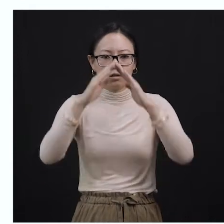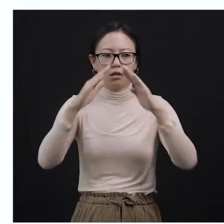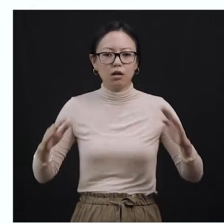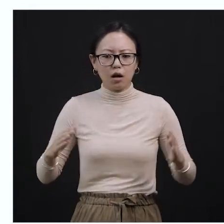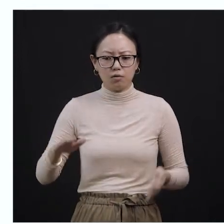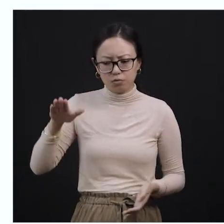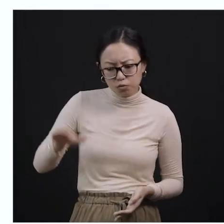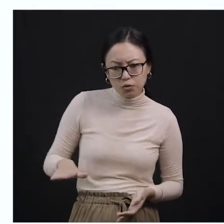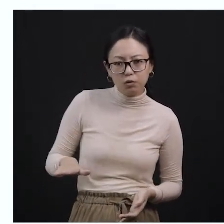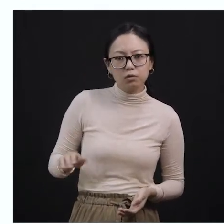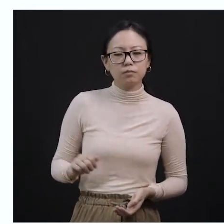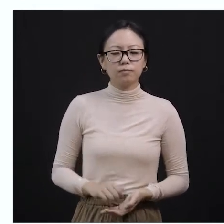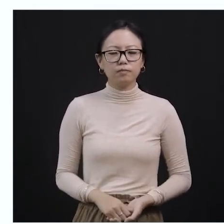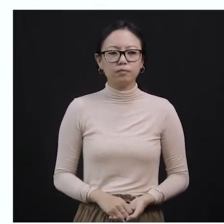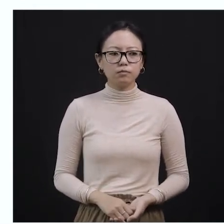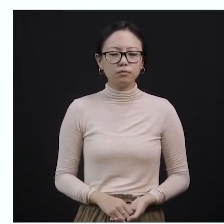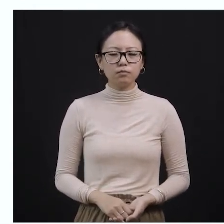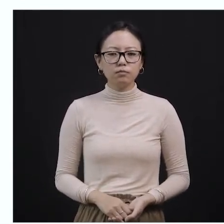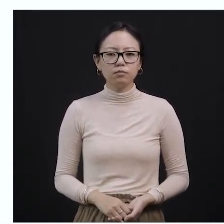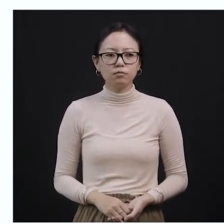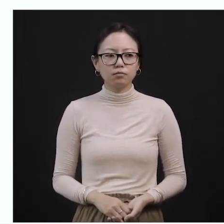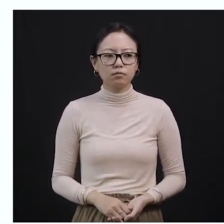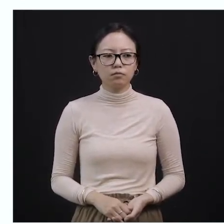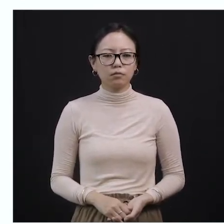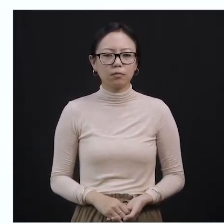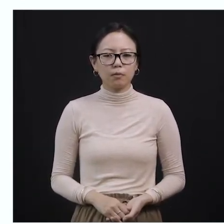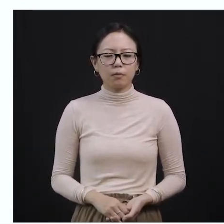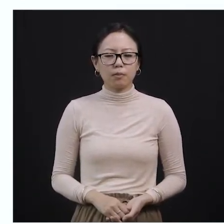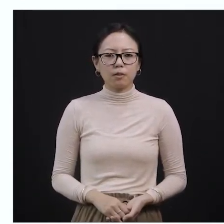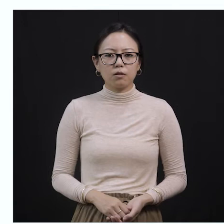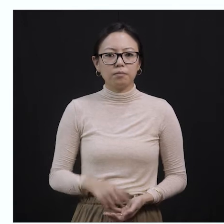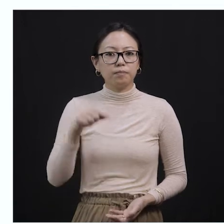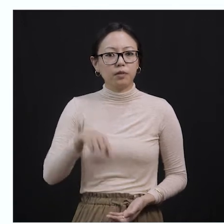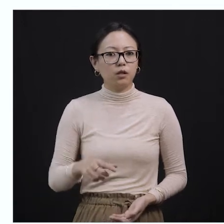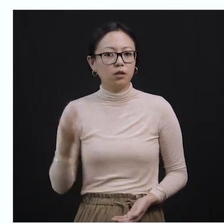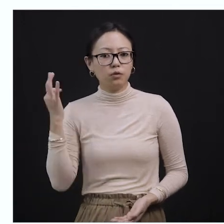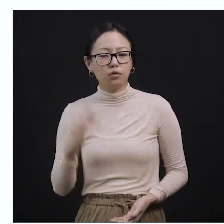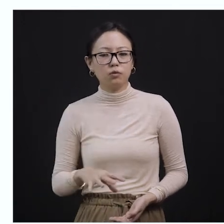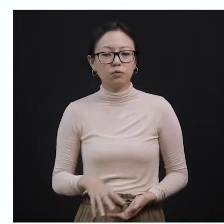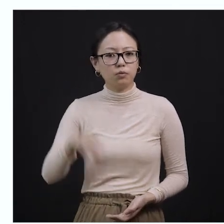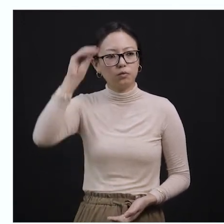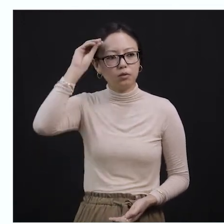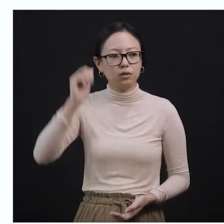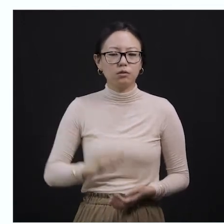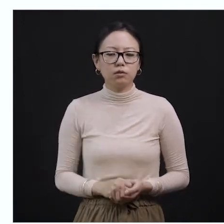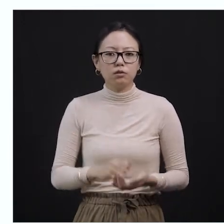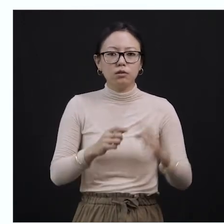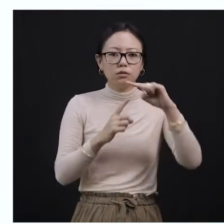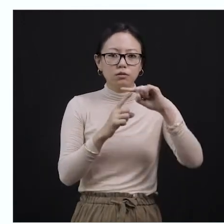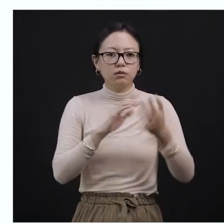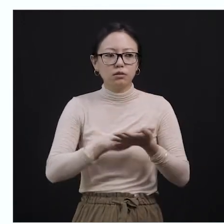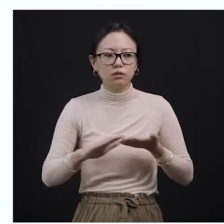shortest among the three of them. Right, children? Now, let's learn something new again. Thinner and